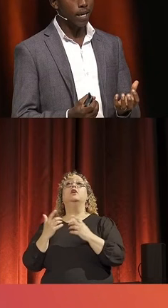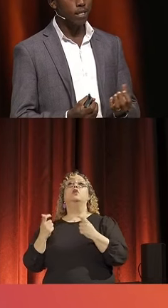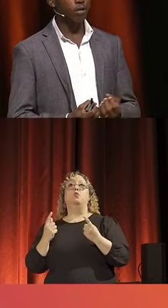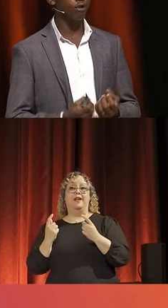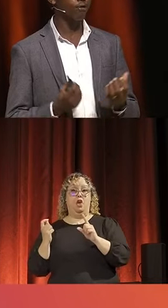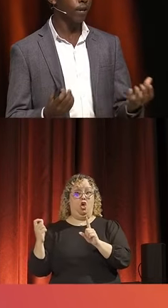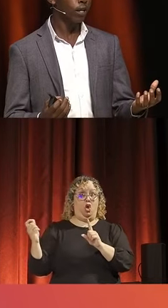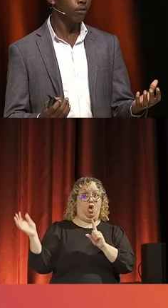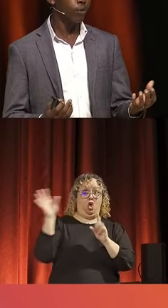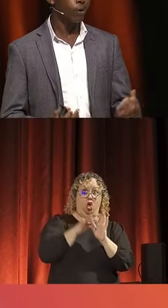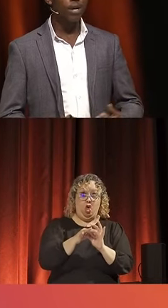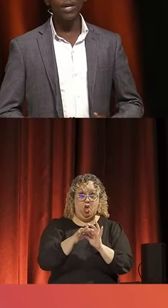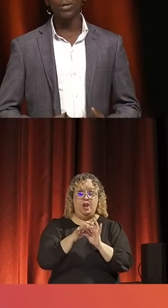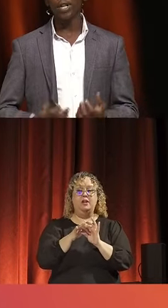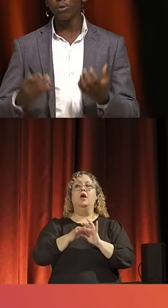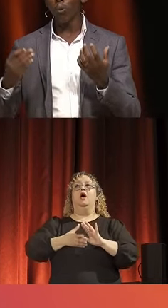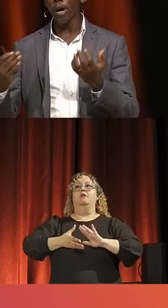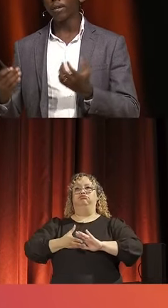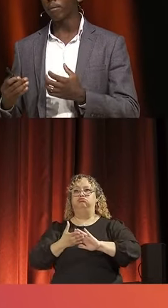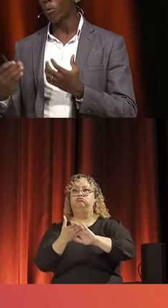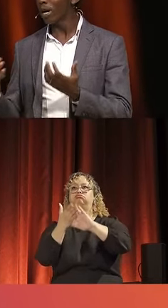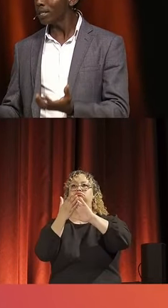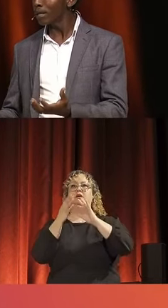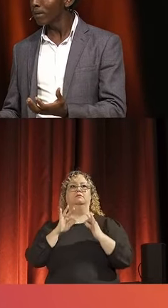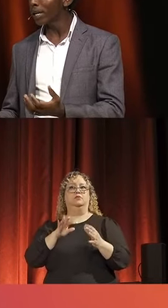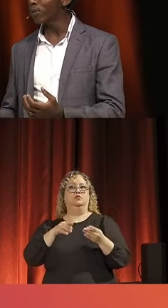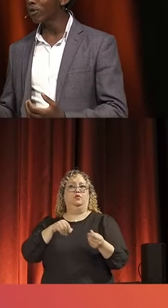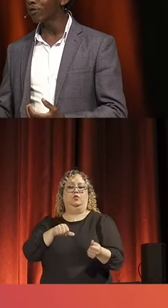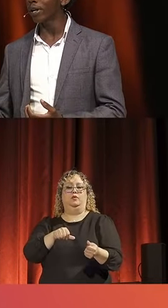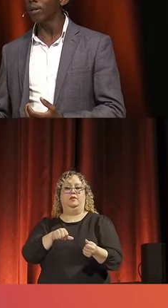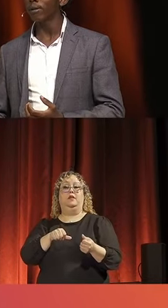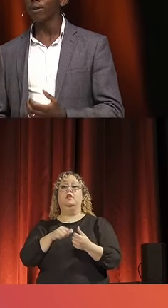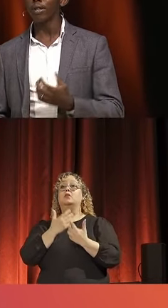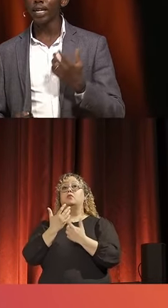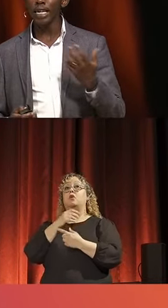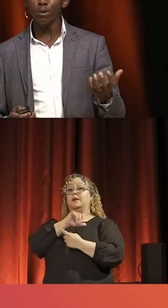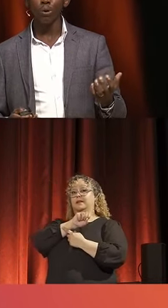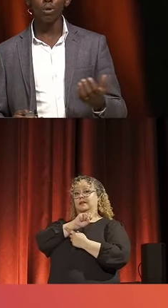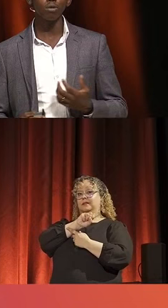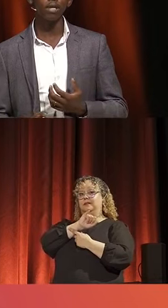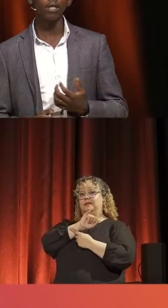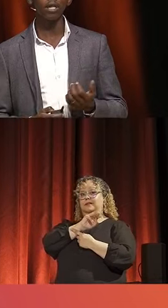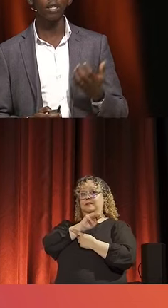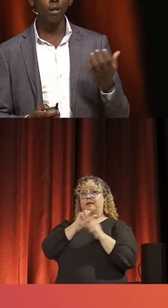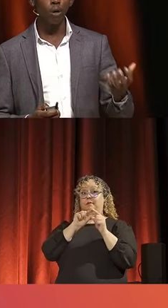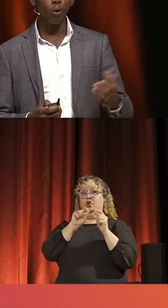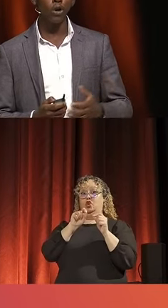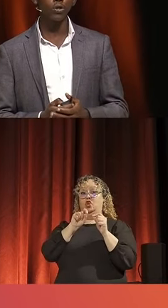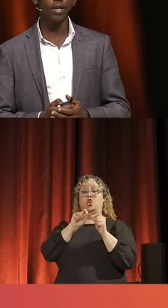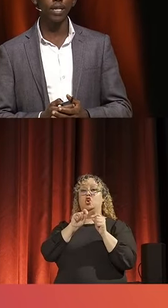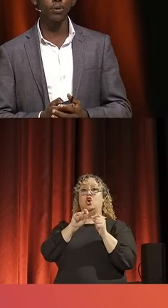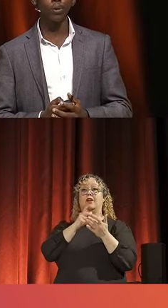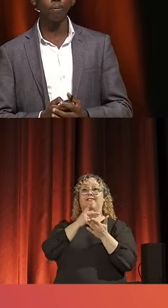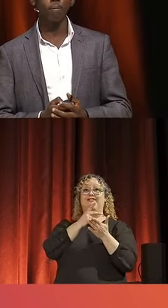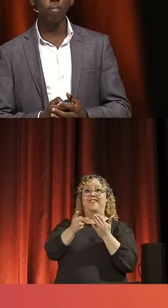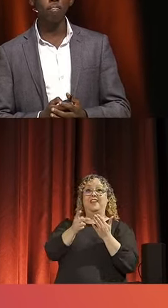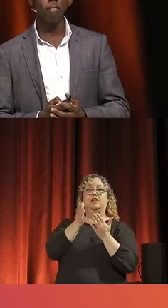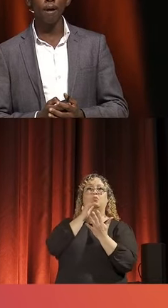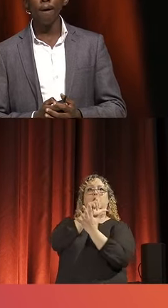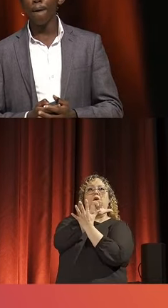multiple SIM cards for failover so that when one SIM card would fail, the network would automatically go on to the next